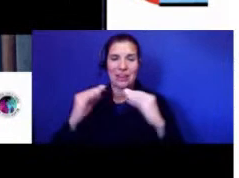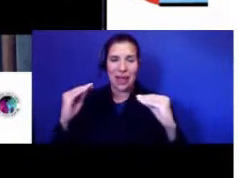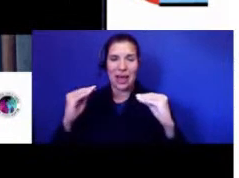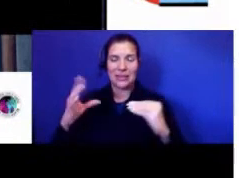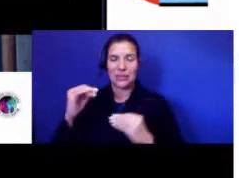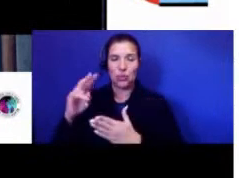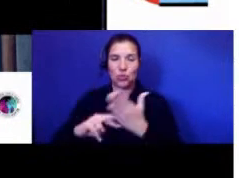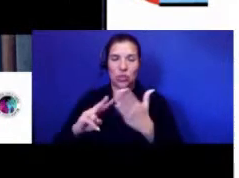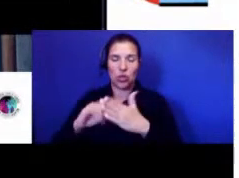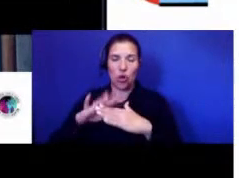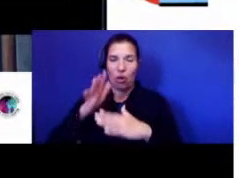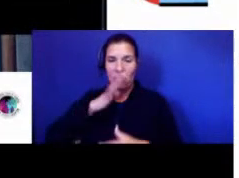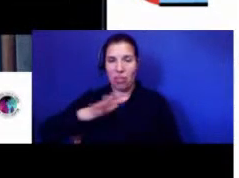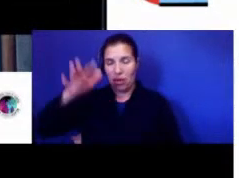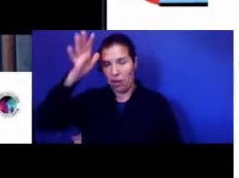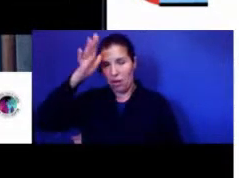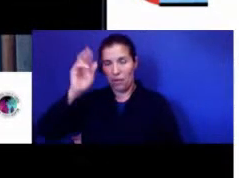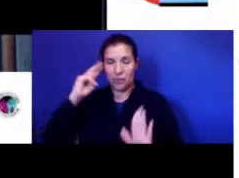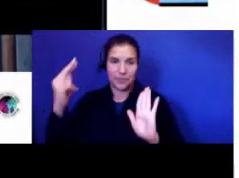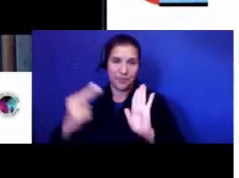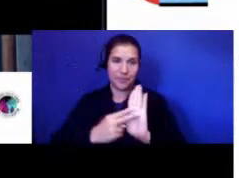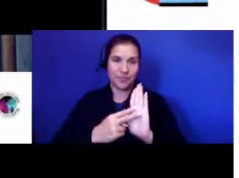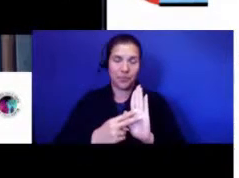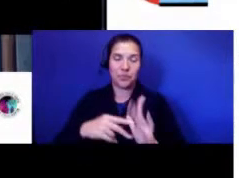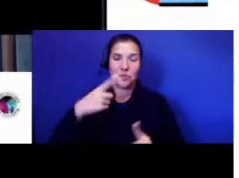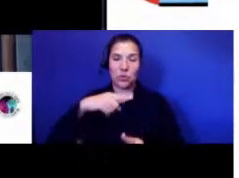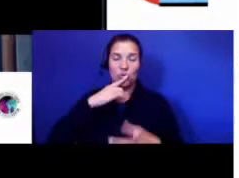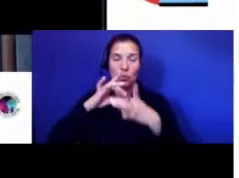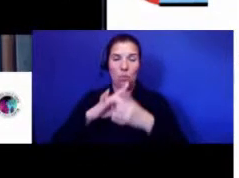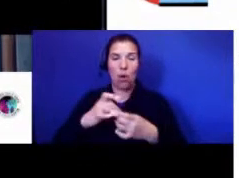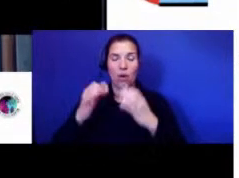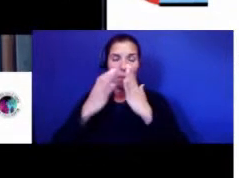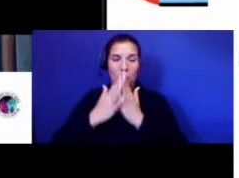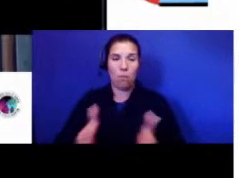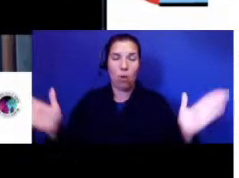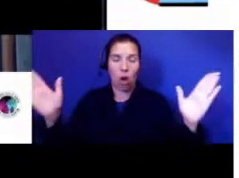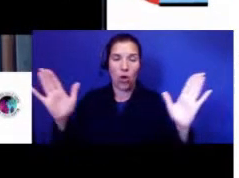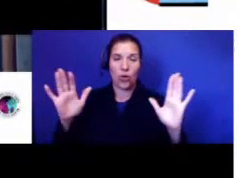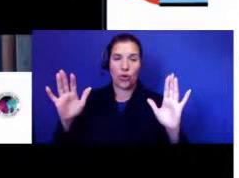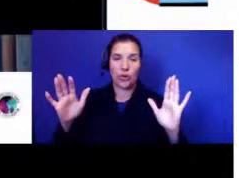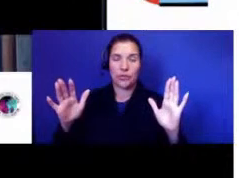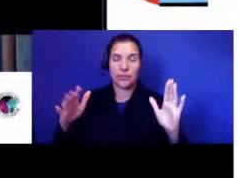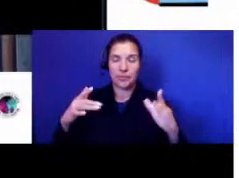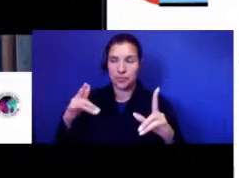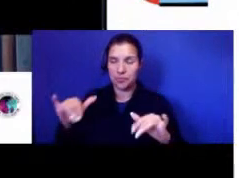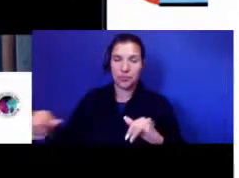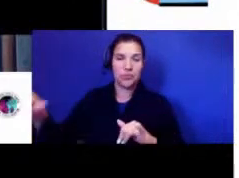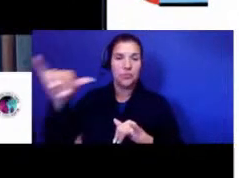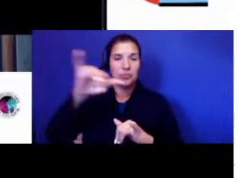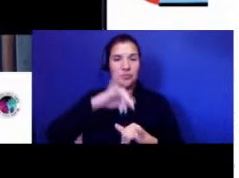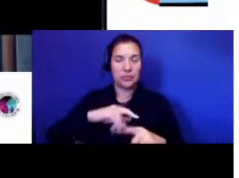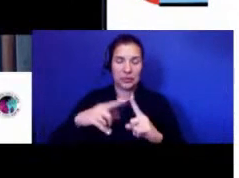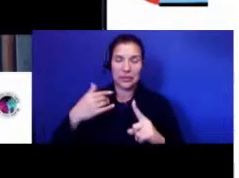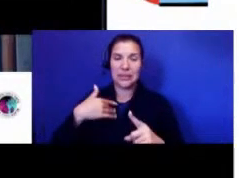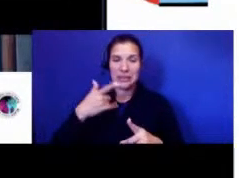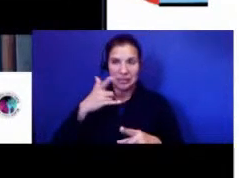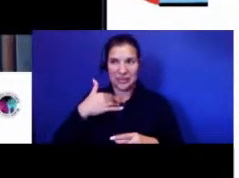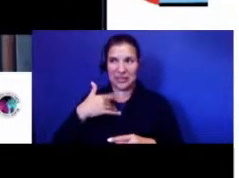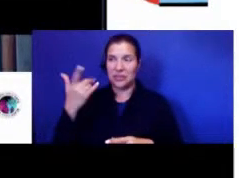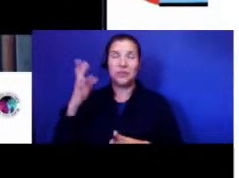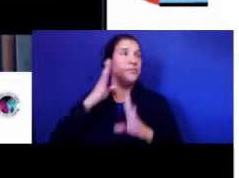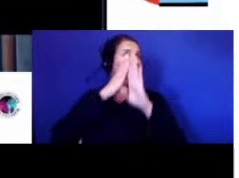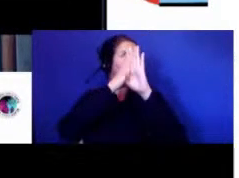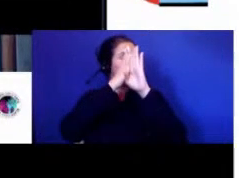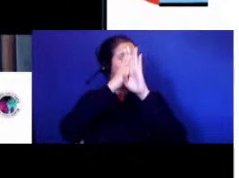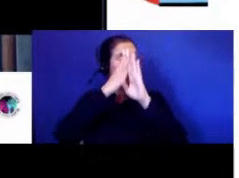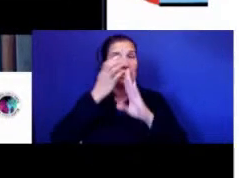for parental view and consent. These are part of a broader trend of parental rights bills that have historically reared their ugly head in moments of